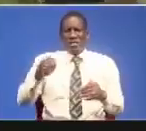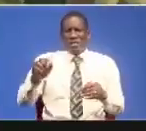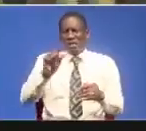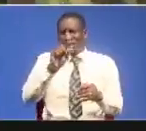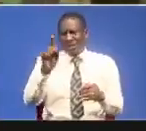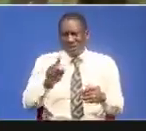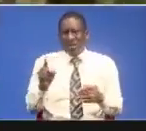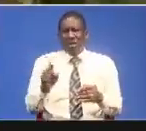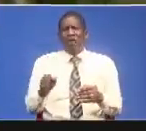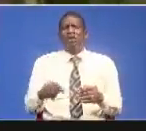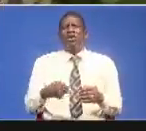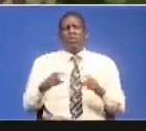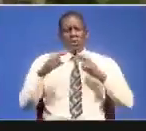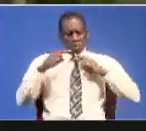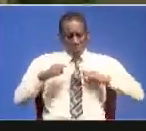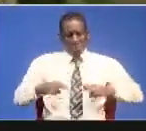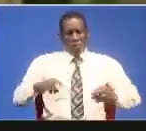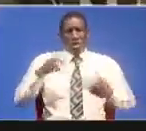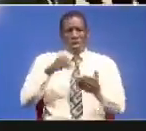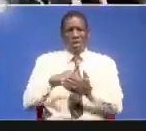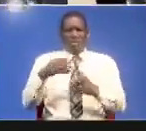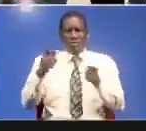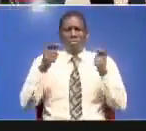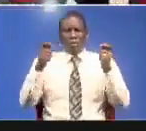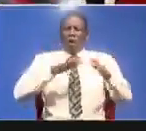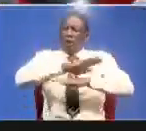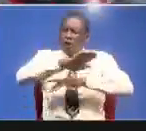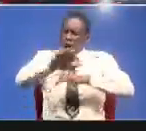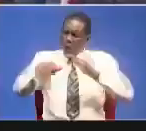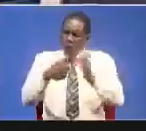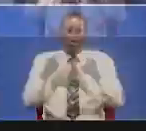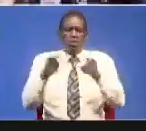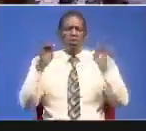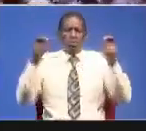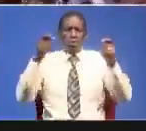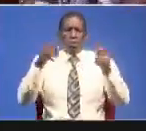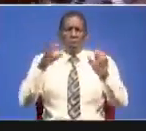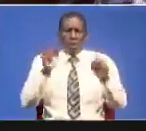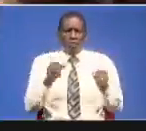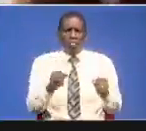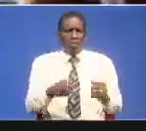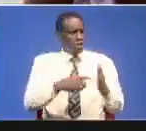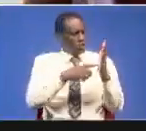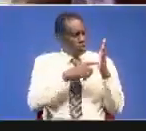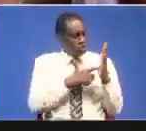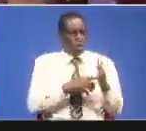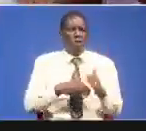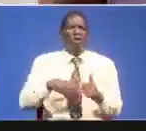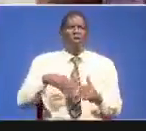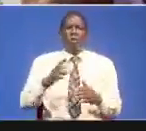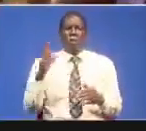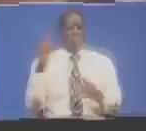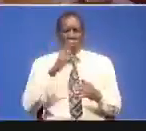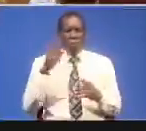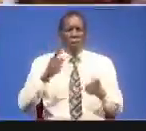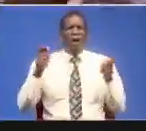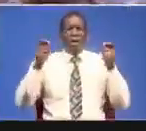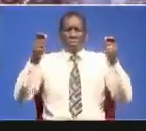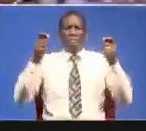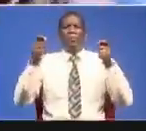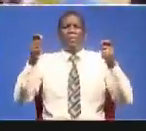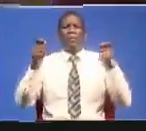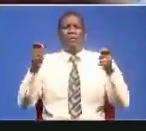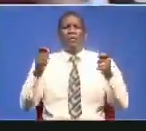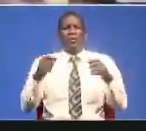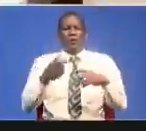Zs went for a cooling break. All these protests could, however, be curtain raisers to more intense